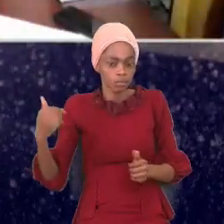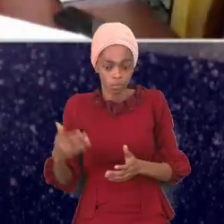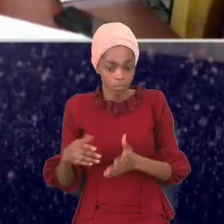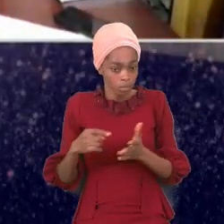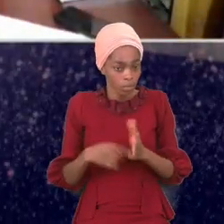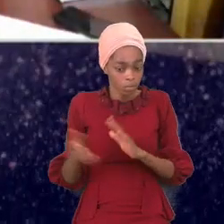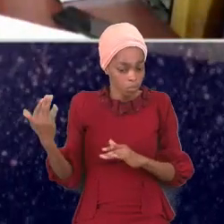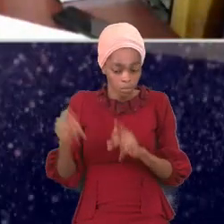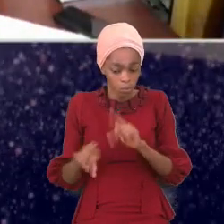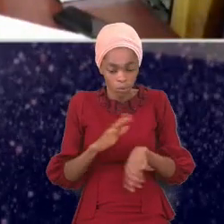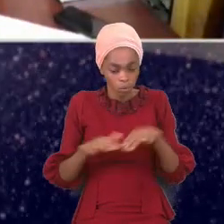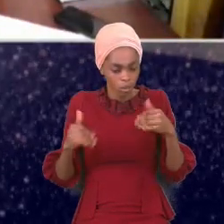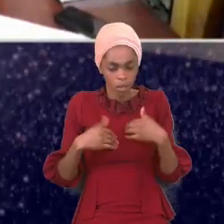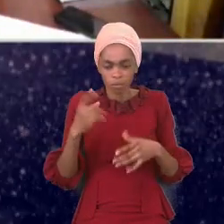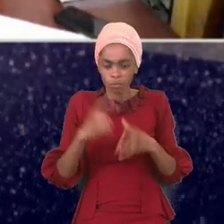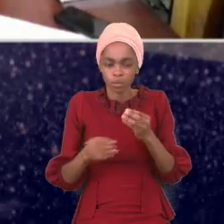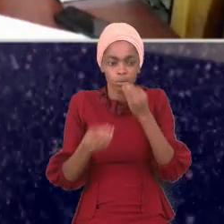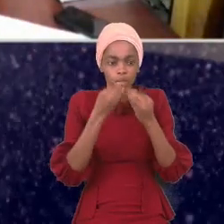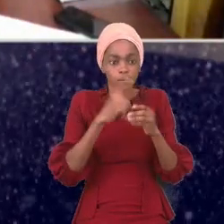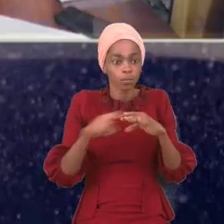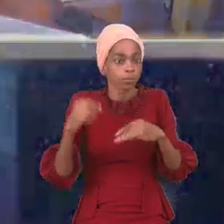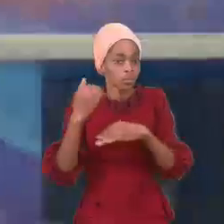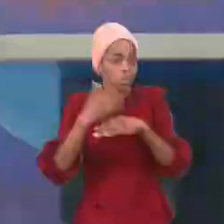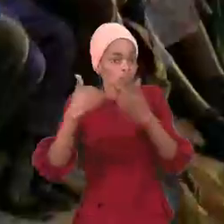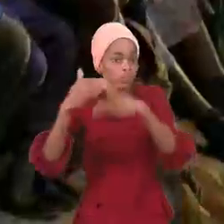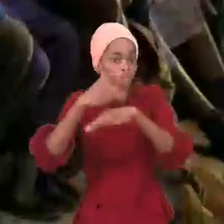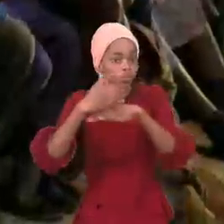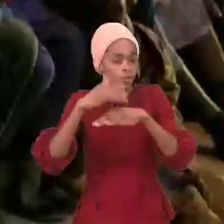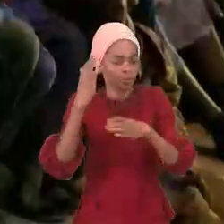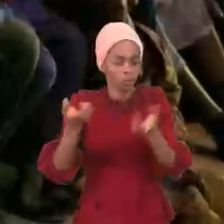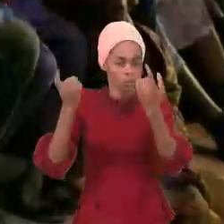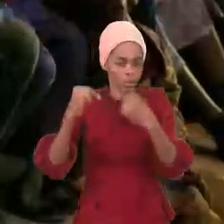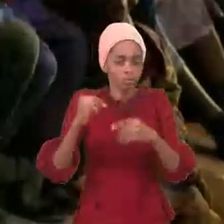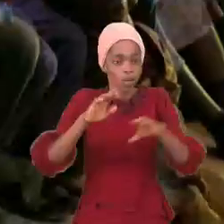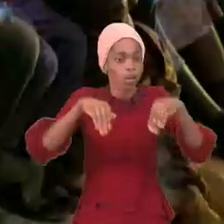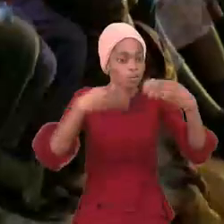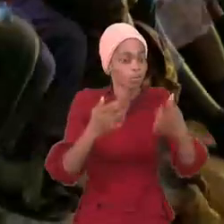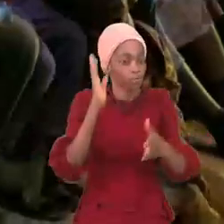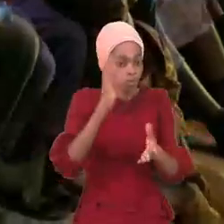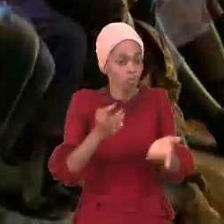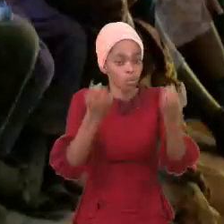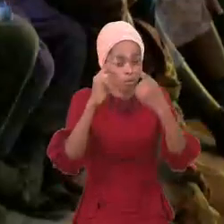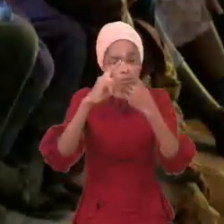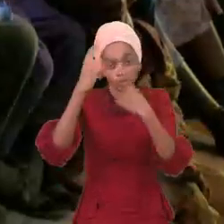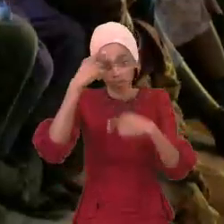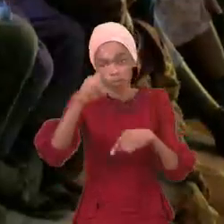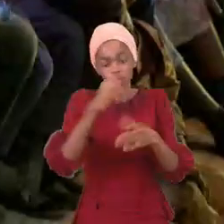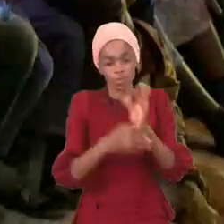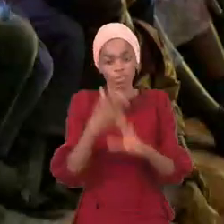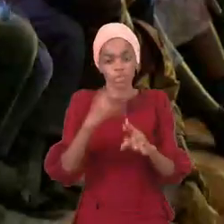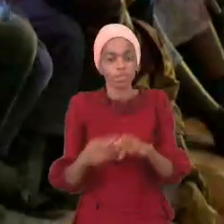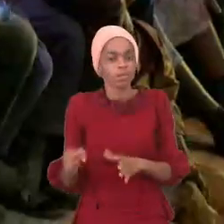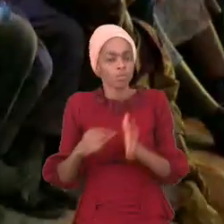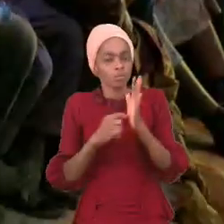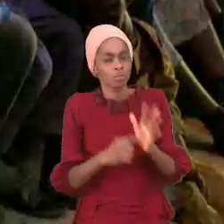eat before. Manna will come from heaven for you. Provision will come from heaven for you. Performance,